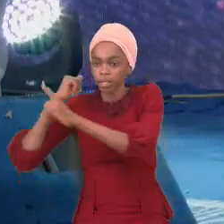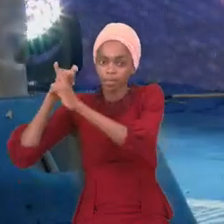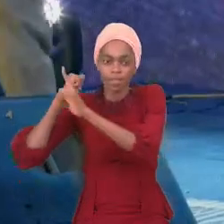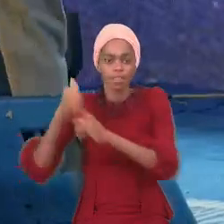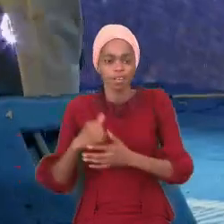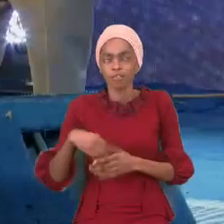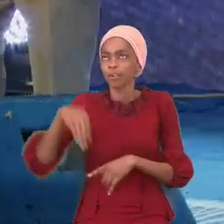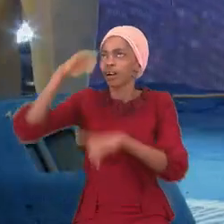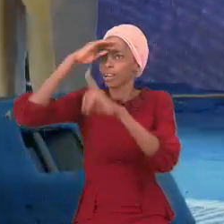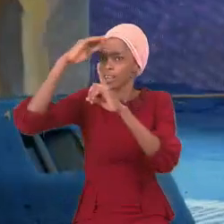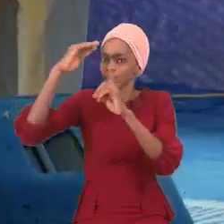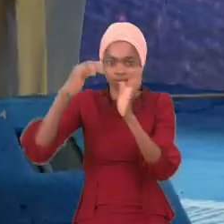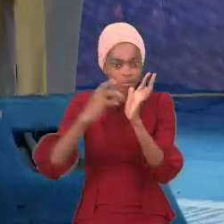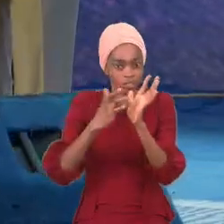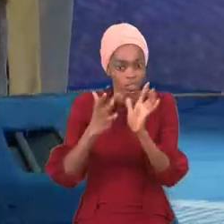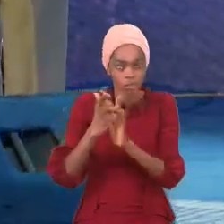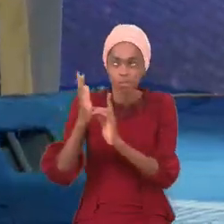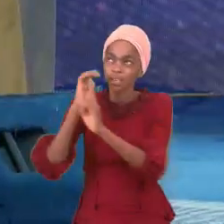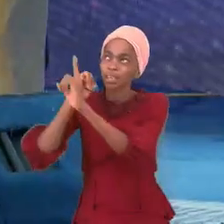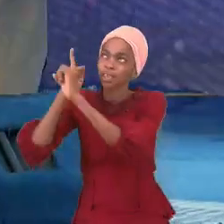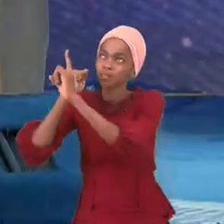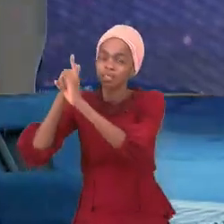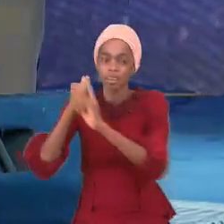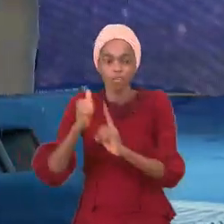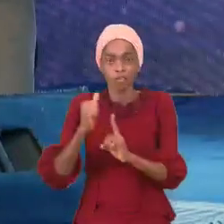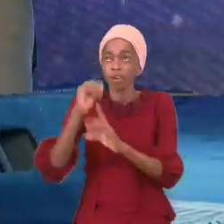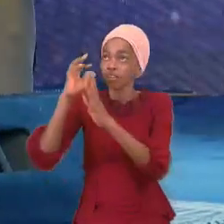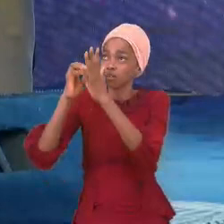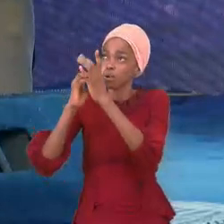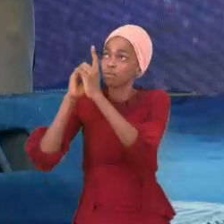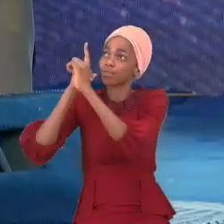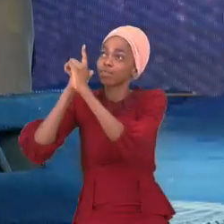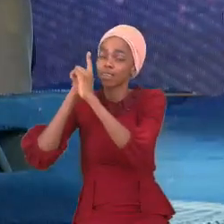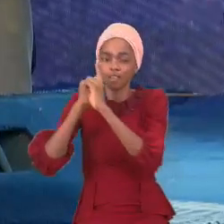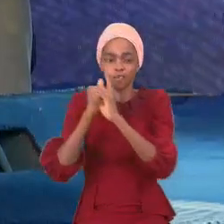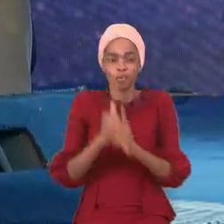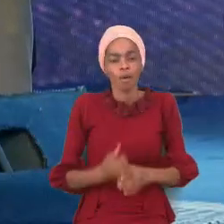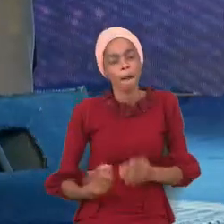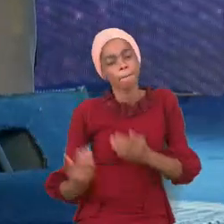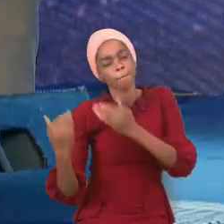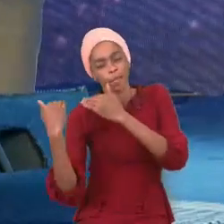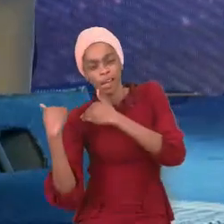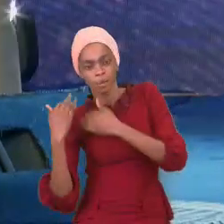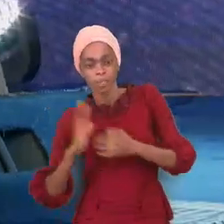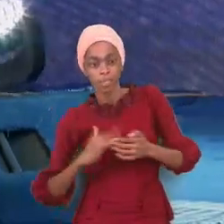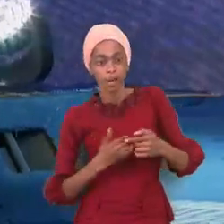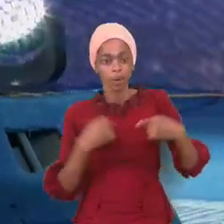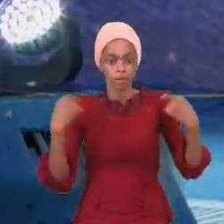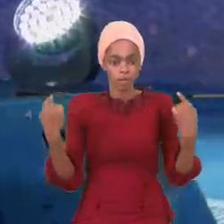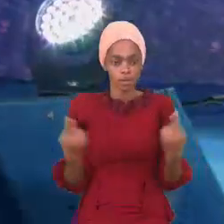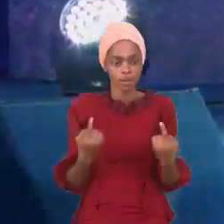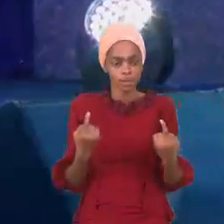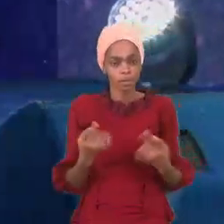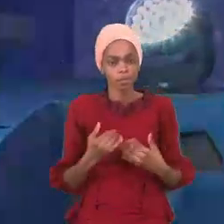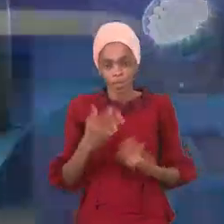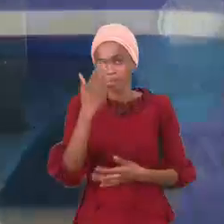He himself, his own self, bear our sins. You know, when